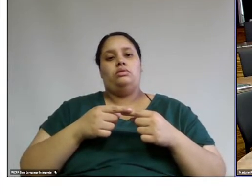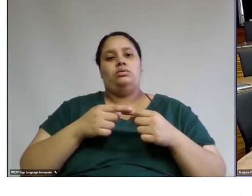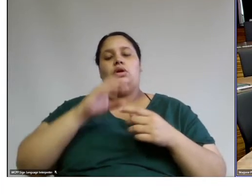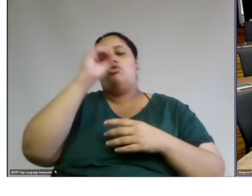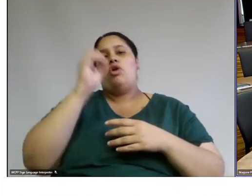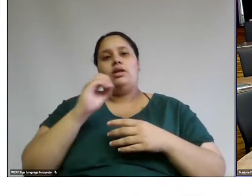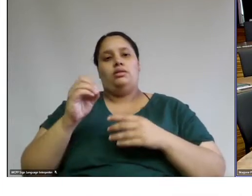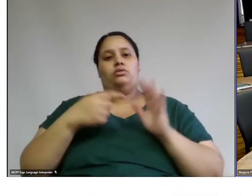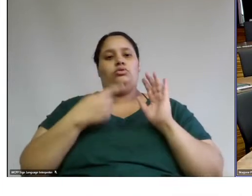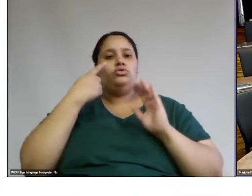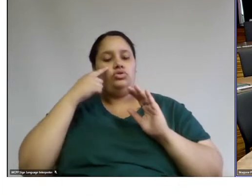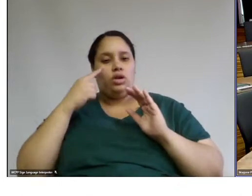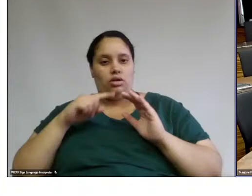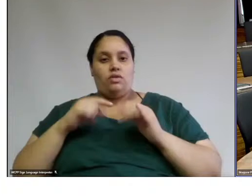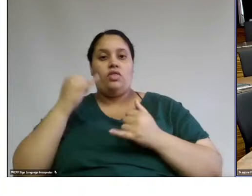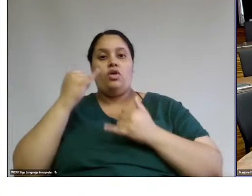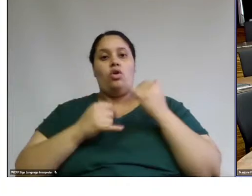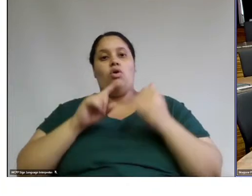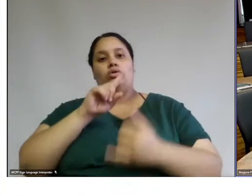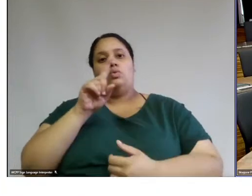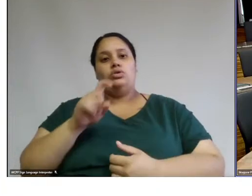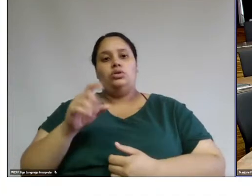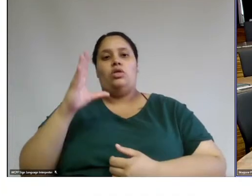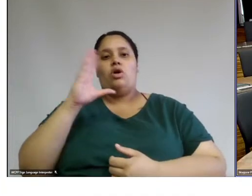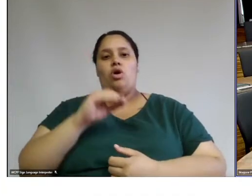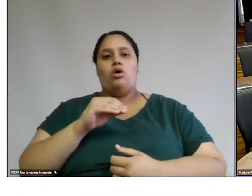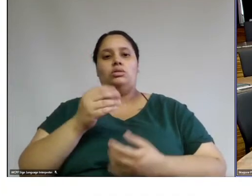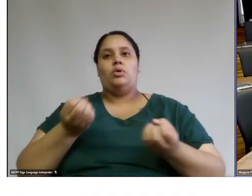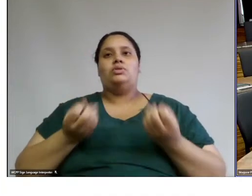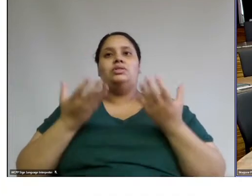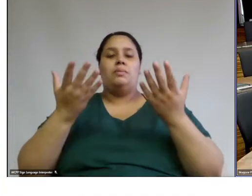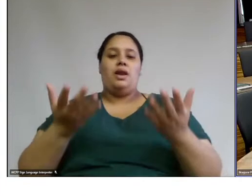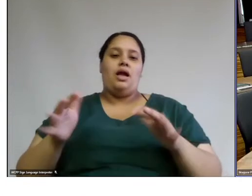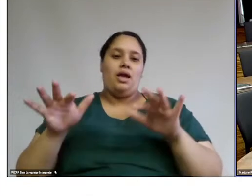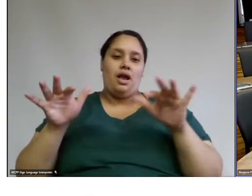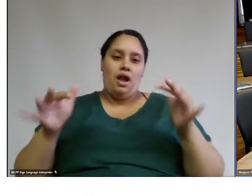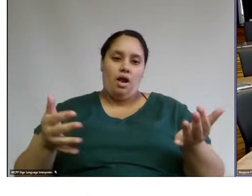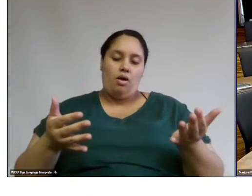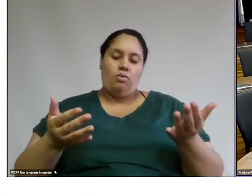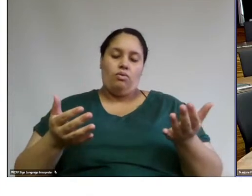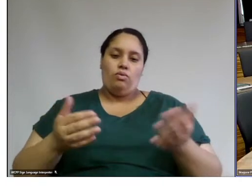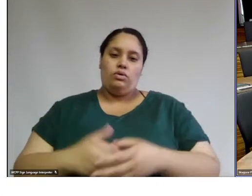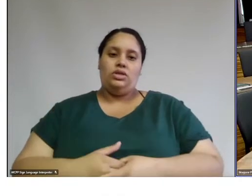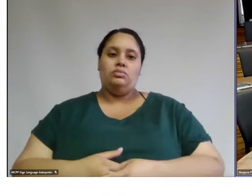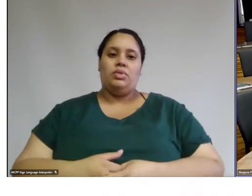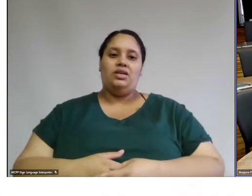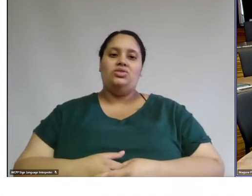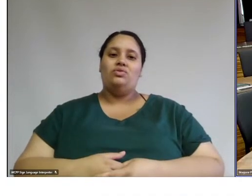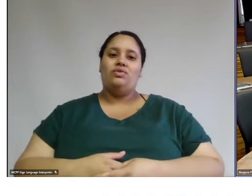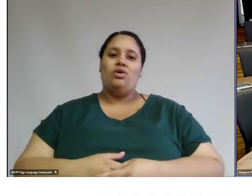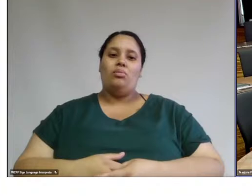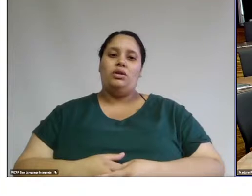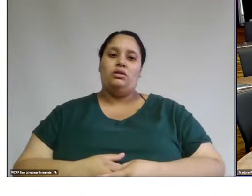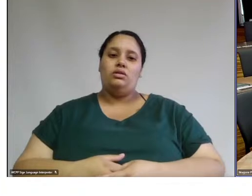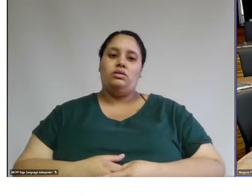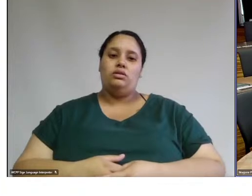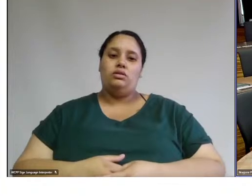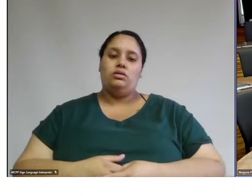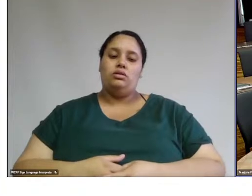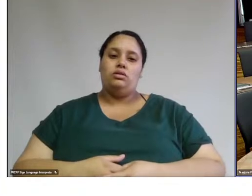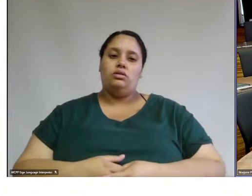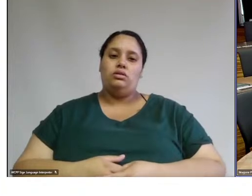Then the last question Mr. Saif asked about the one supplier. Yes, we had to respond to various stakeholders around this particular